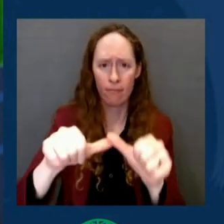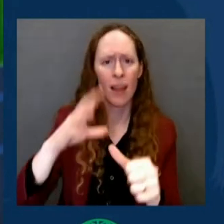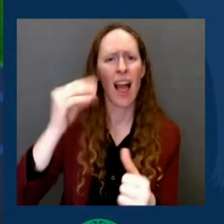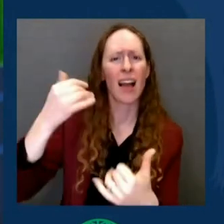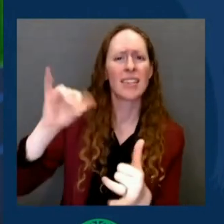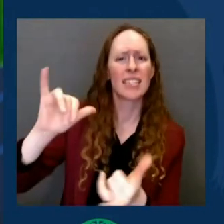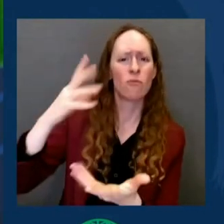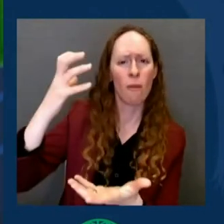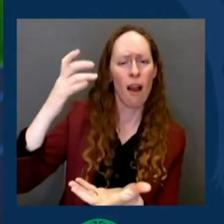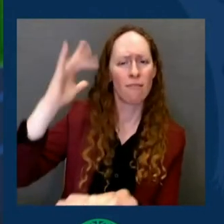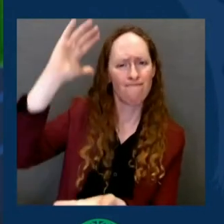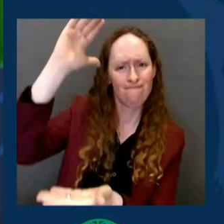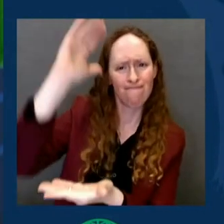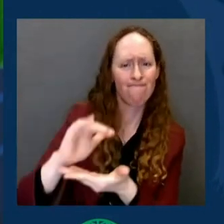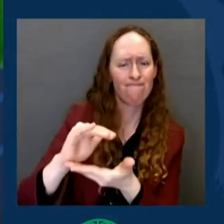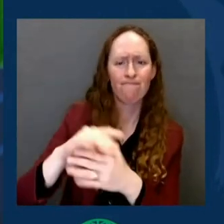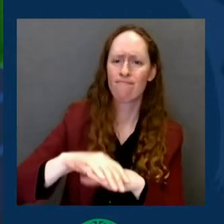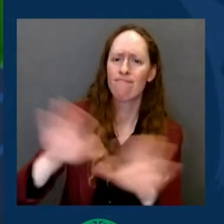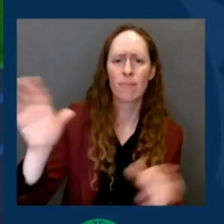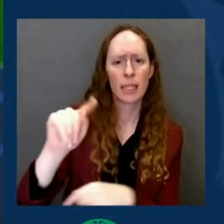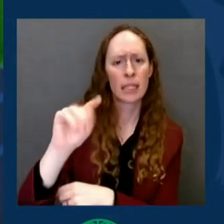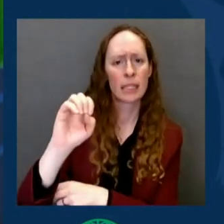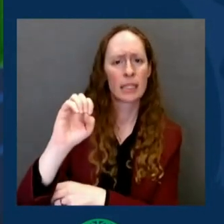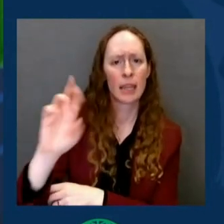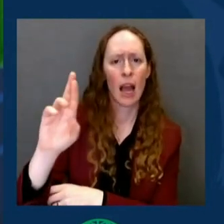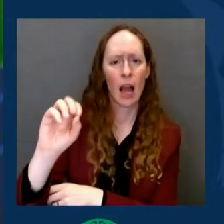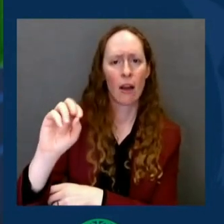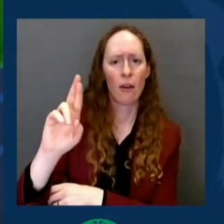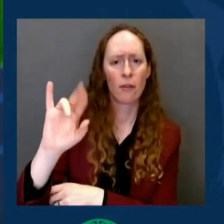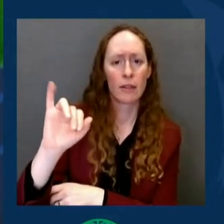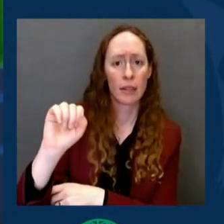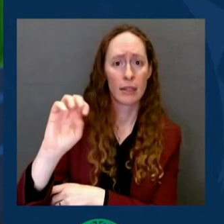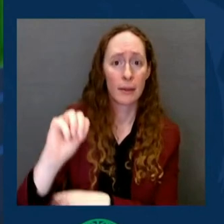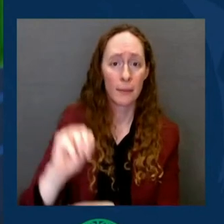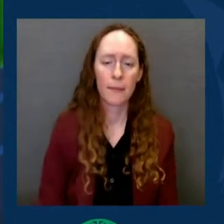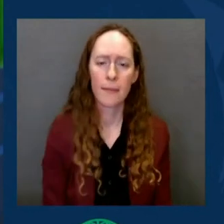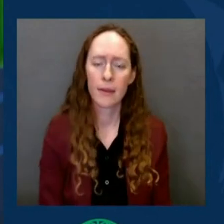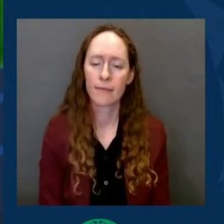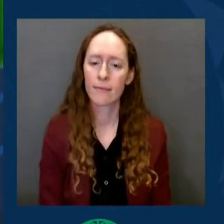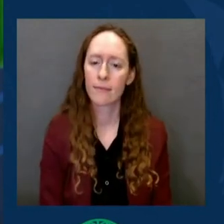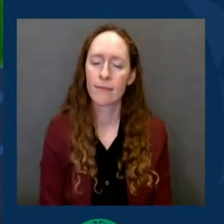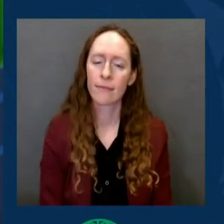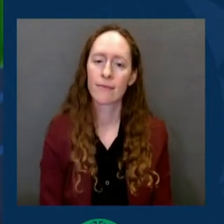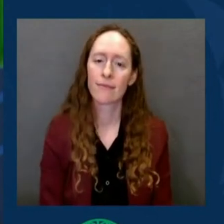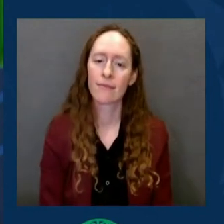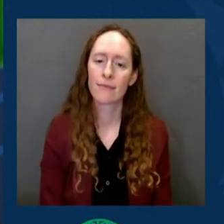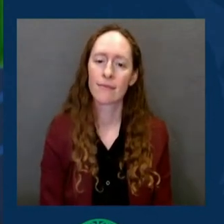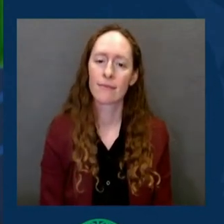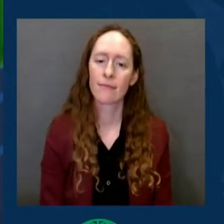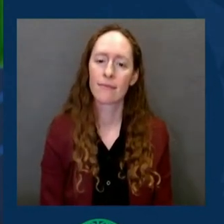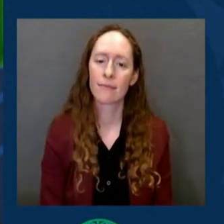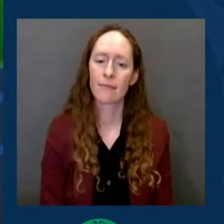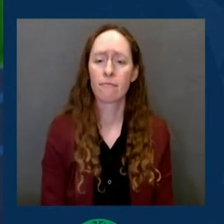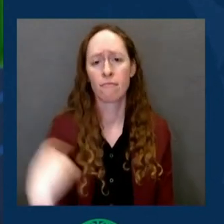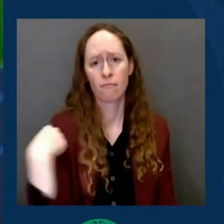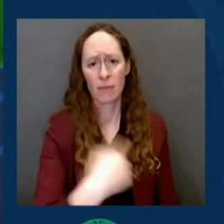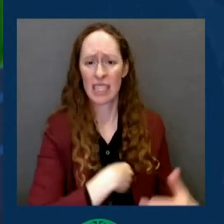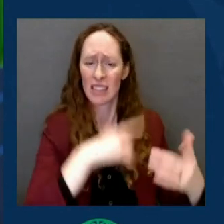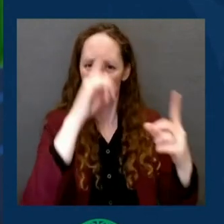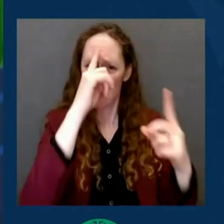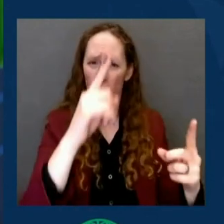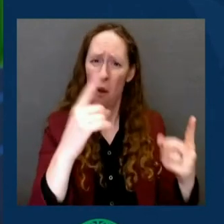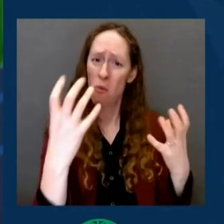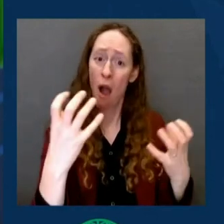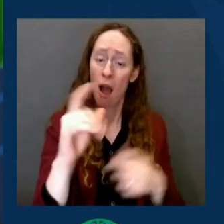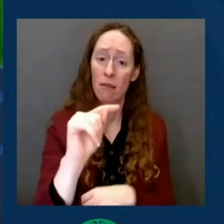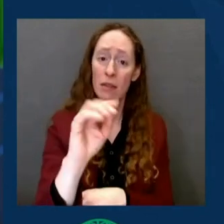fight against terrorism to be a part, an integral part, of the world